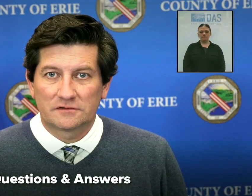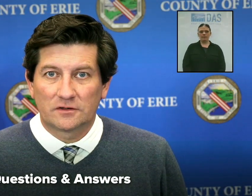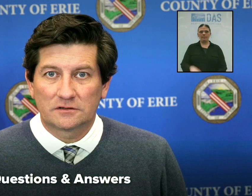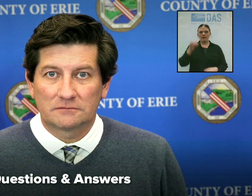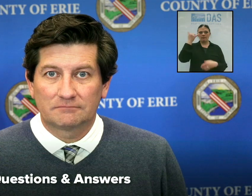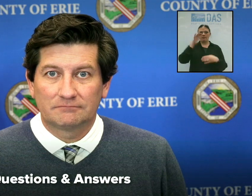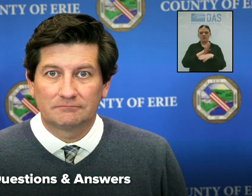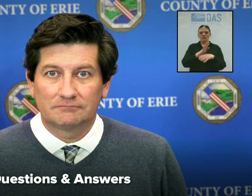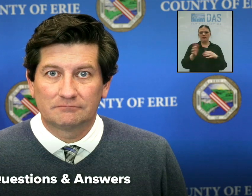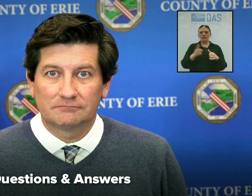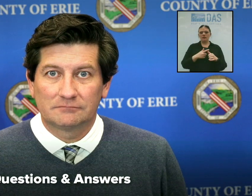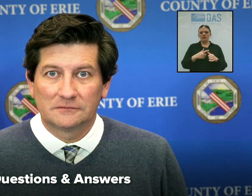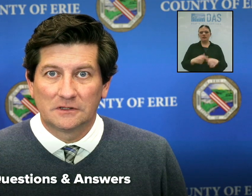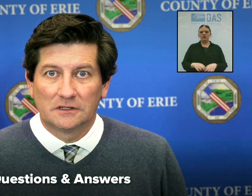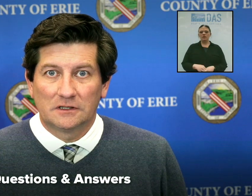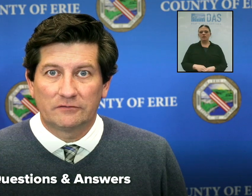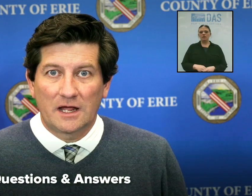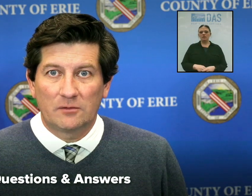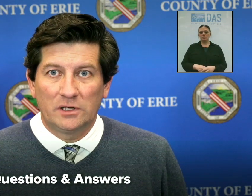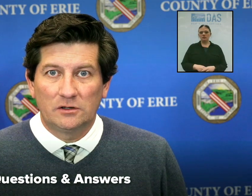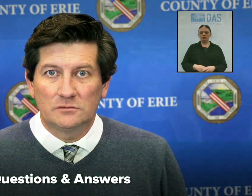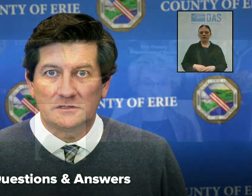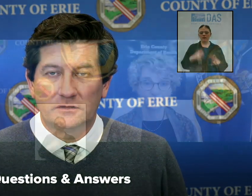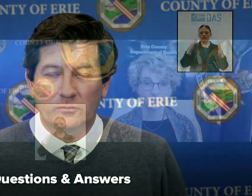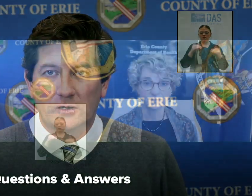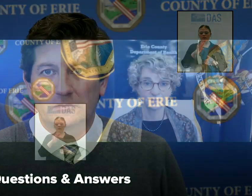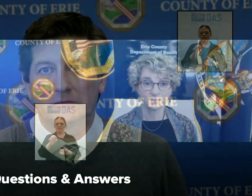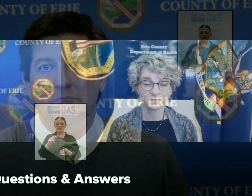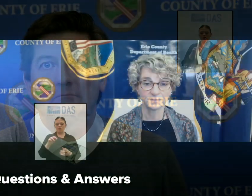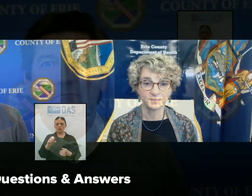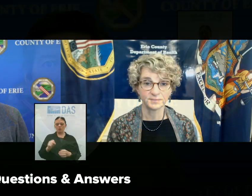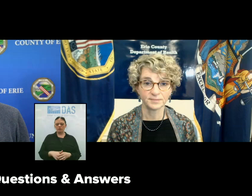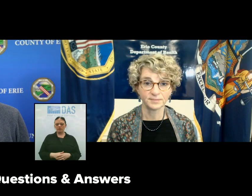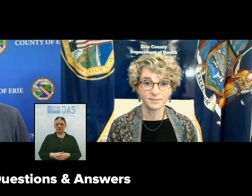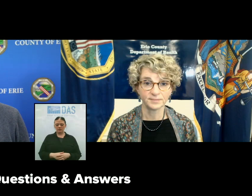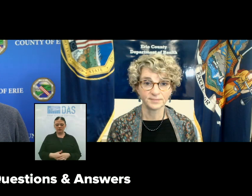Buffalo Business First? If not, B News, Ethan Powers.